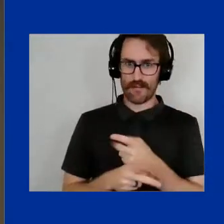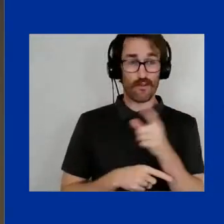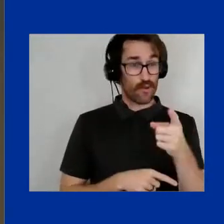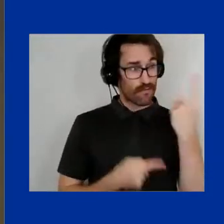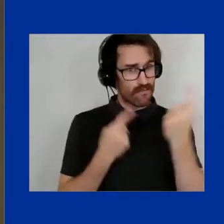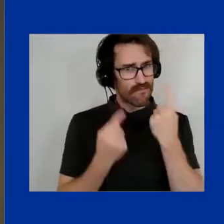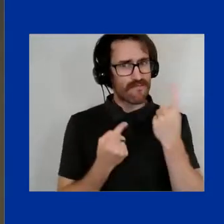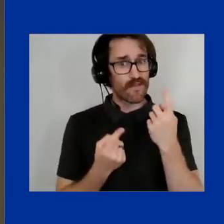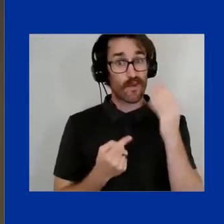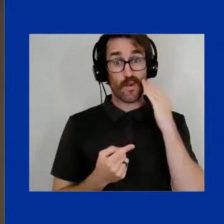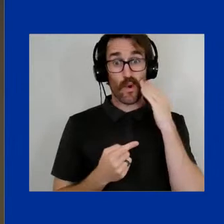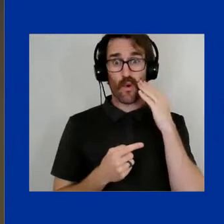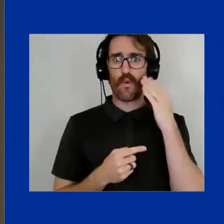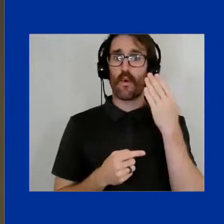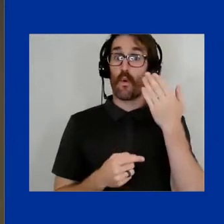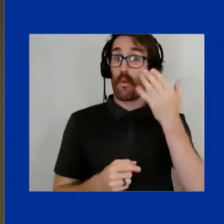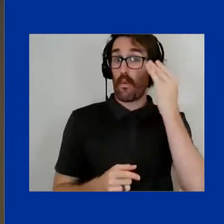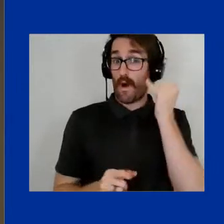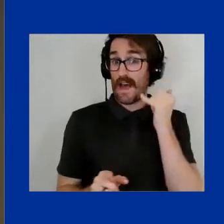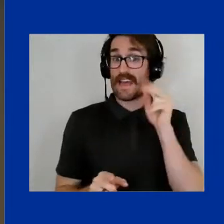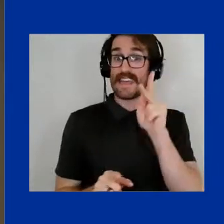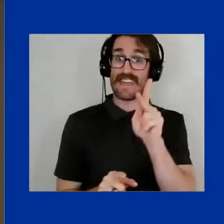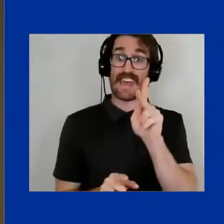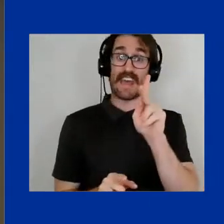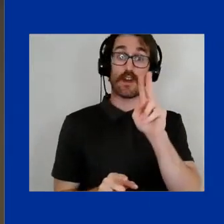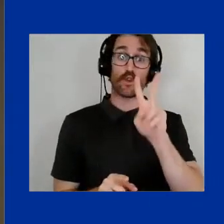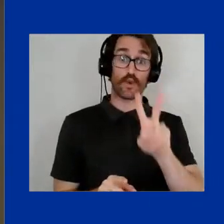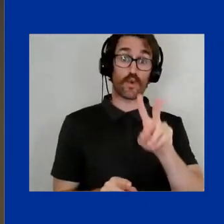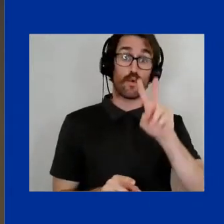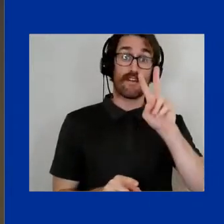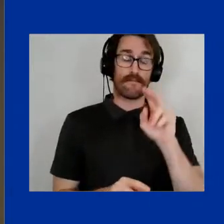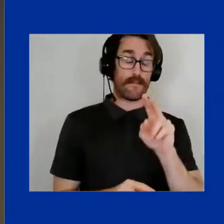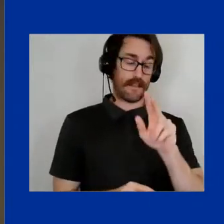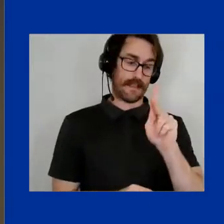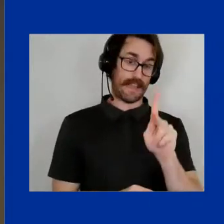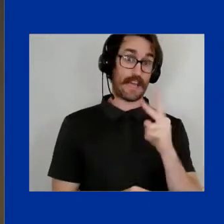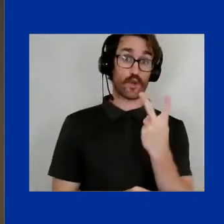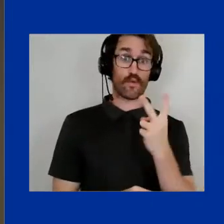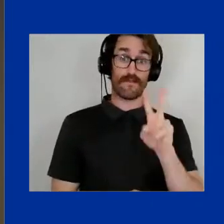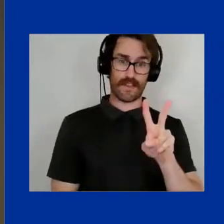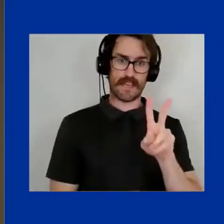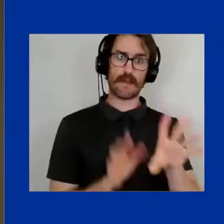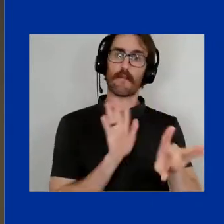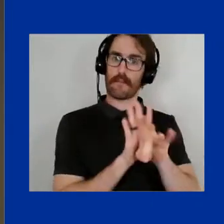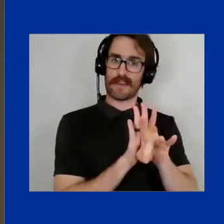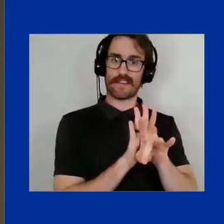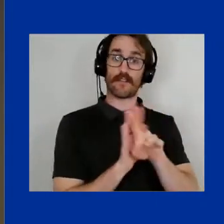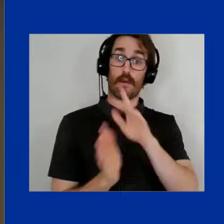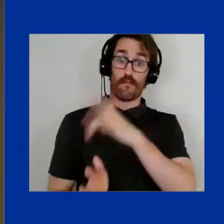why K2B postal code was selected as a provincial hotspot?